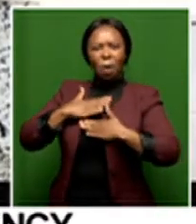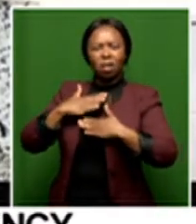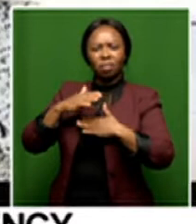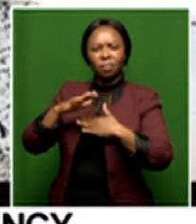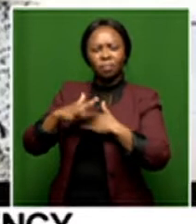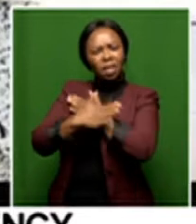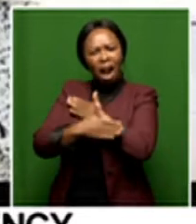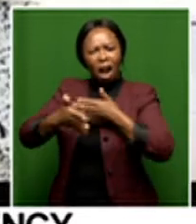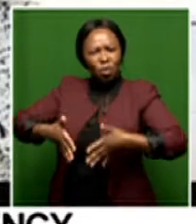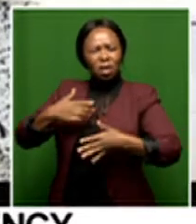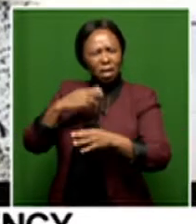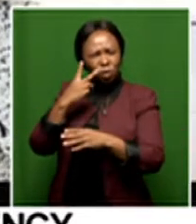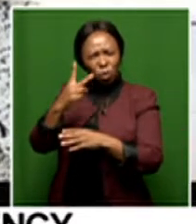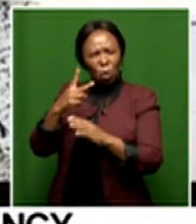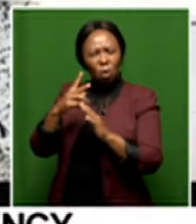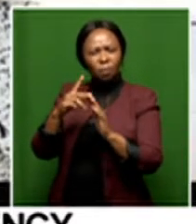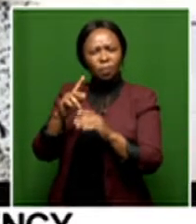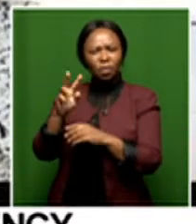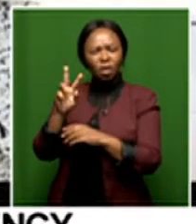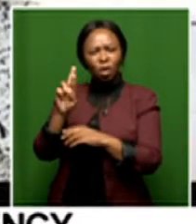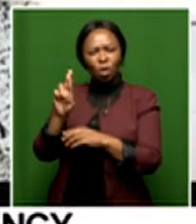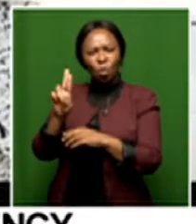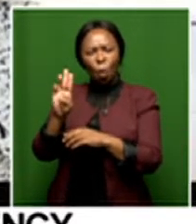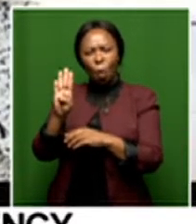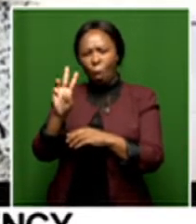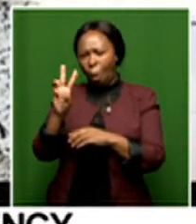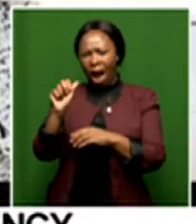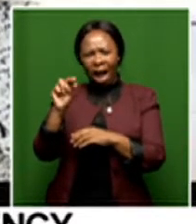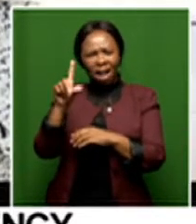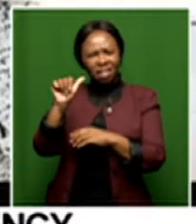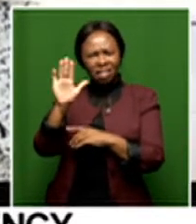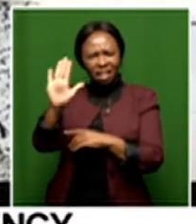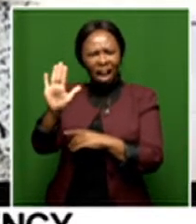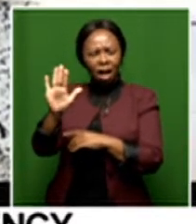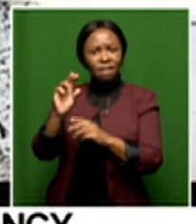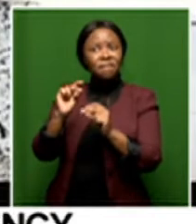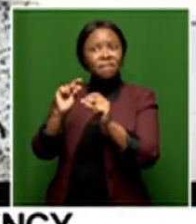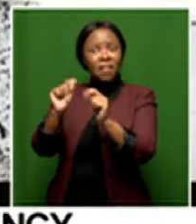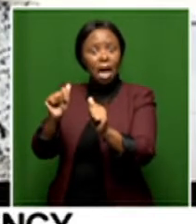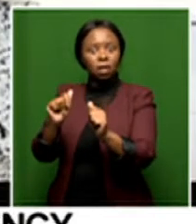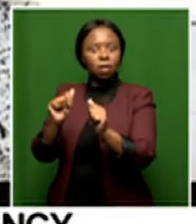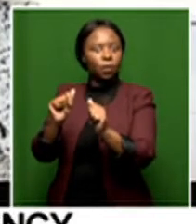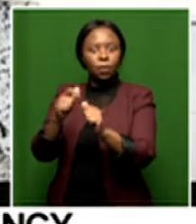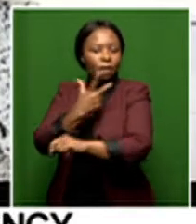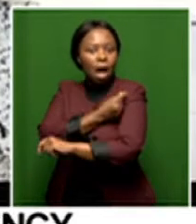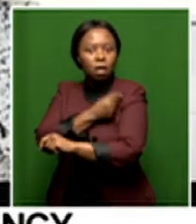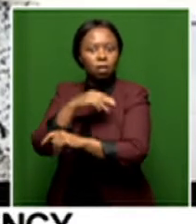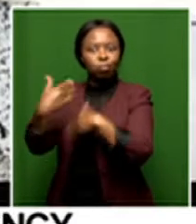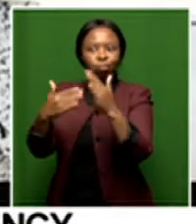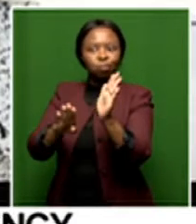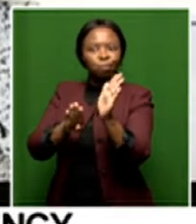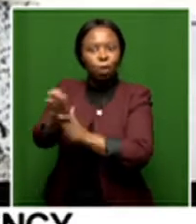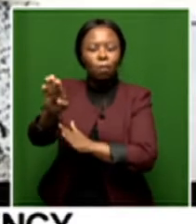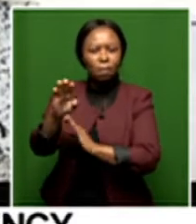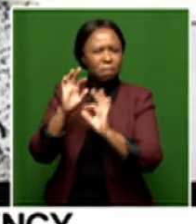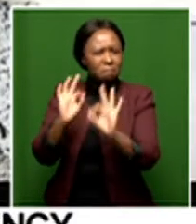just saw a report coming out about Rwanda and how fast Rwanda are actually doing their vaccinations. And they